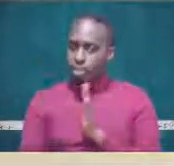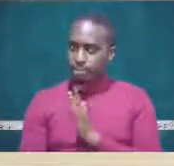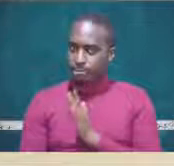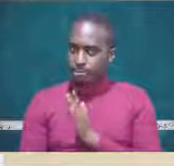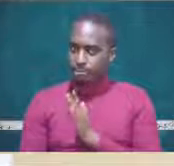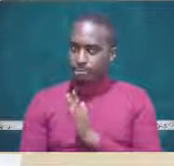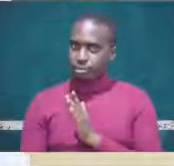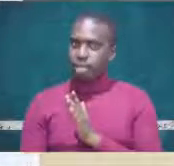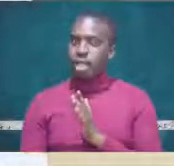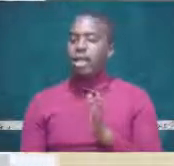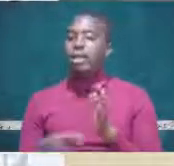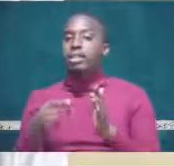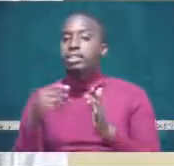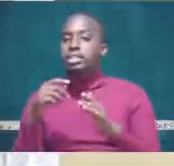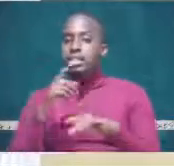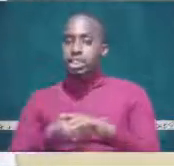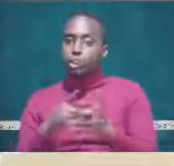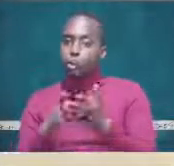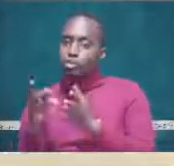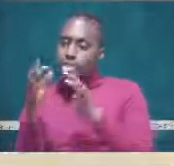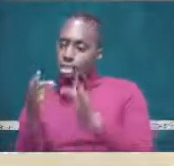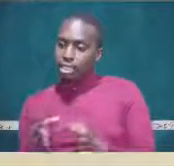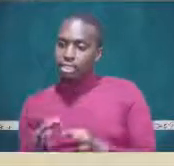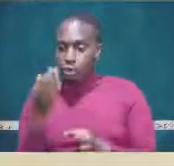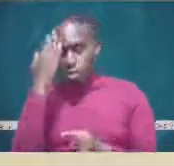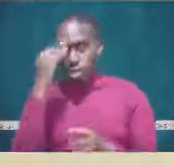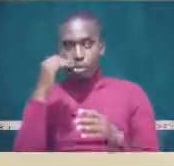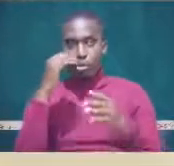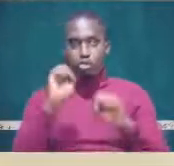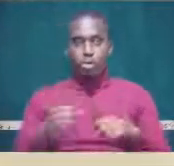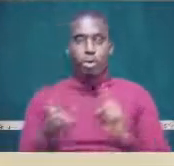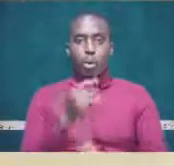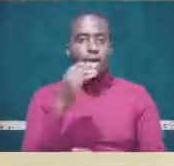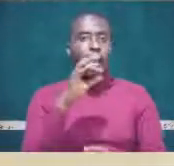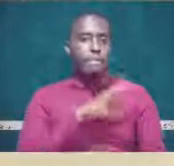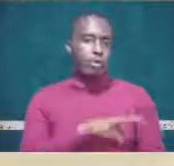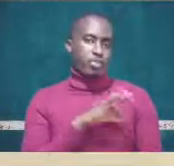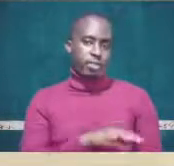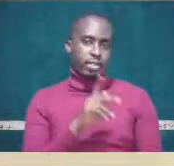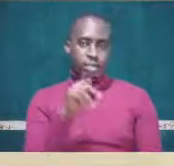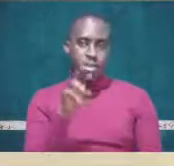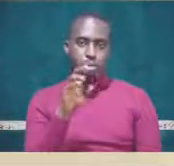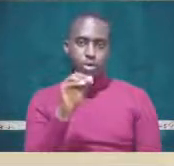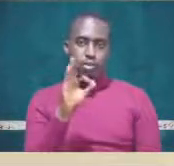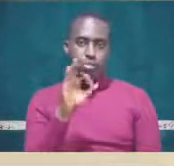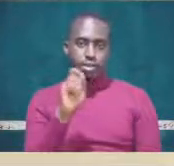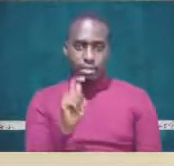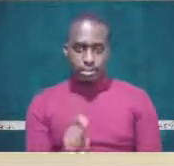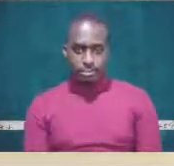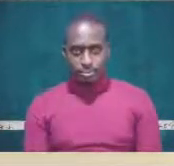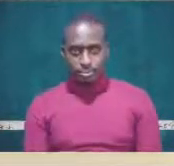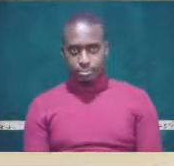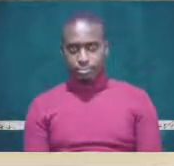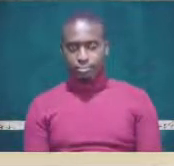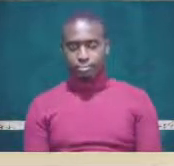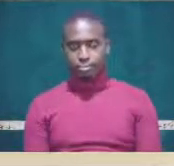speculate refers to buying an asset with the name of making profits. You're speculating. Refers to